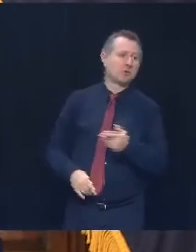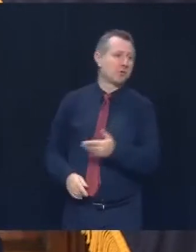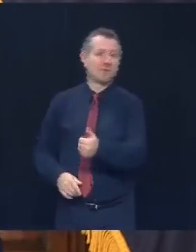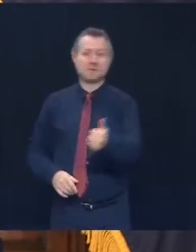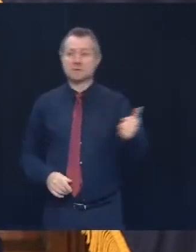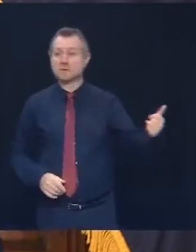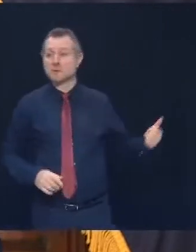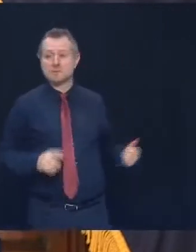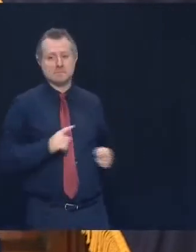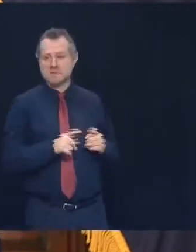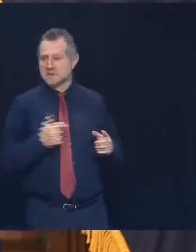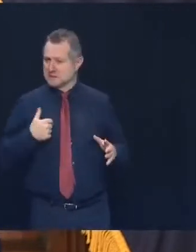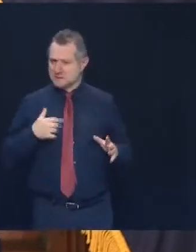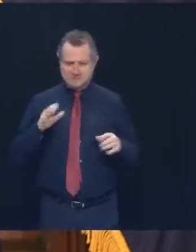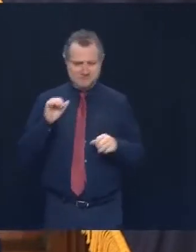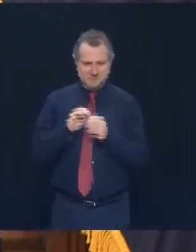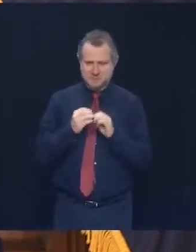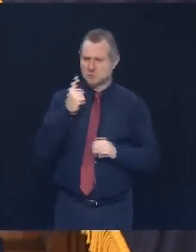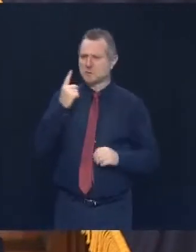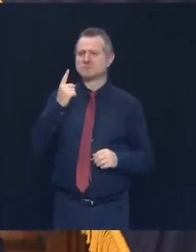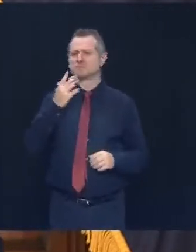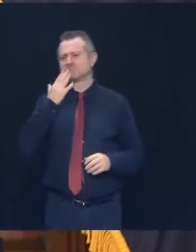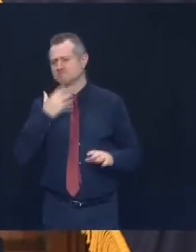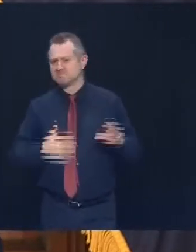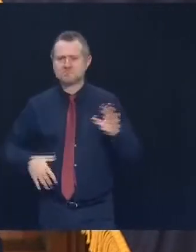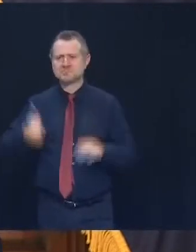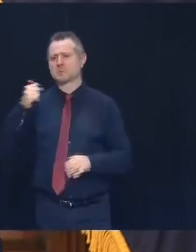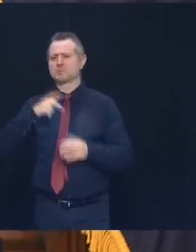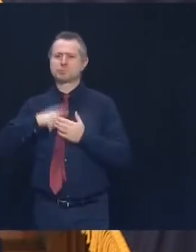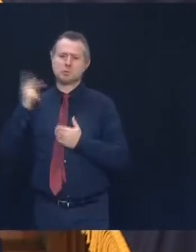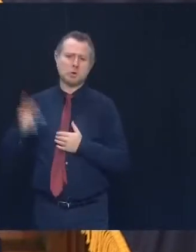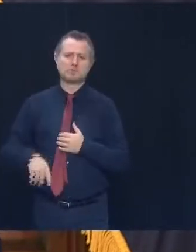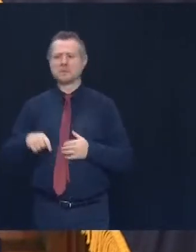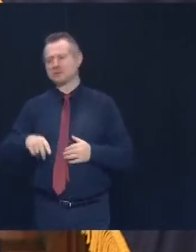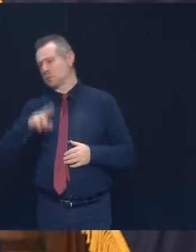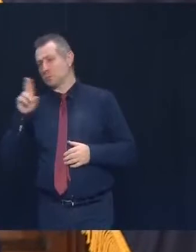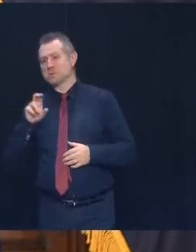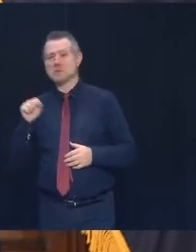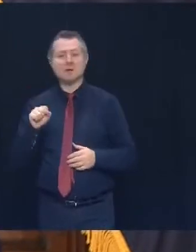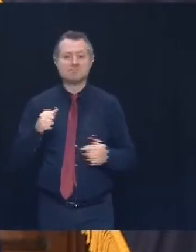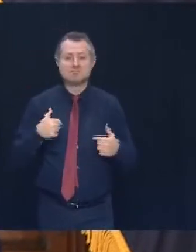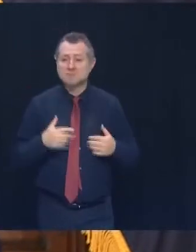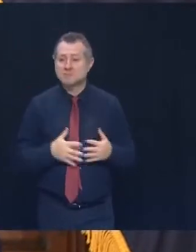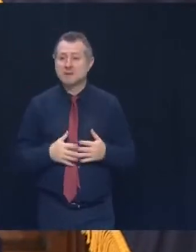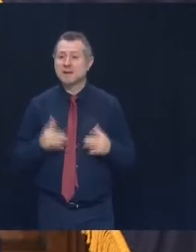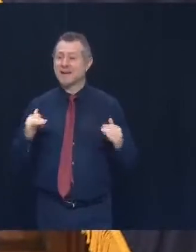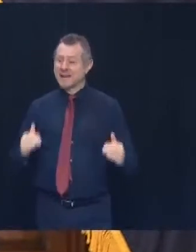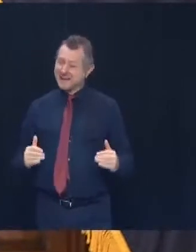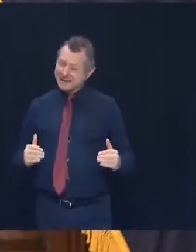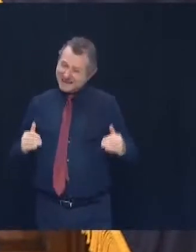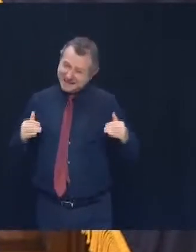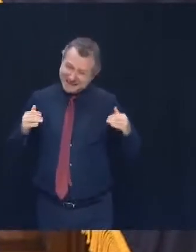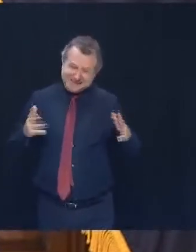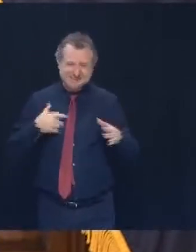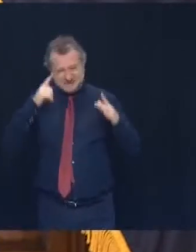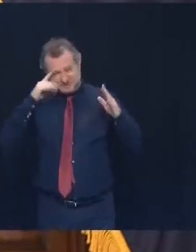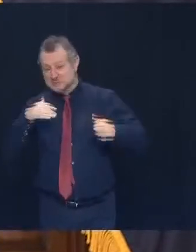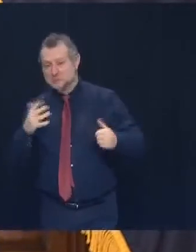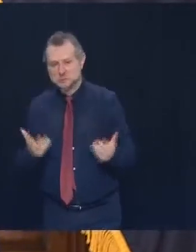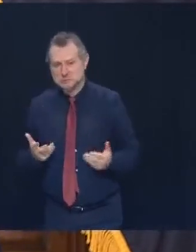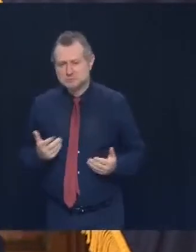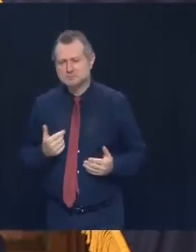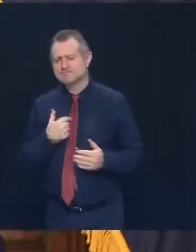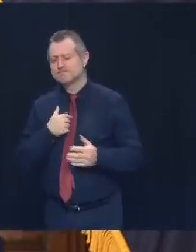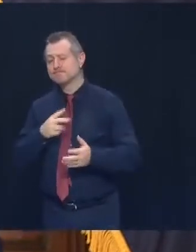have the best program in the nation. Extraordinarily high means an extraordinarily